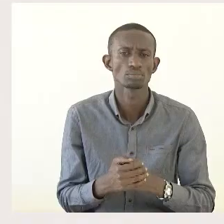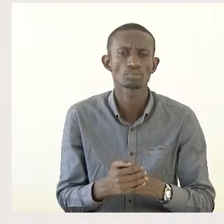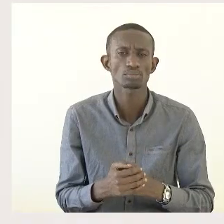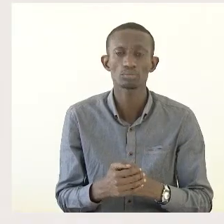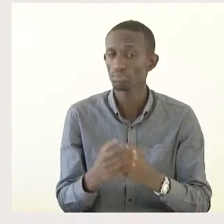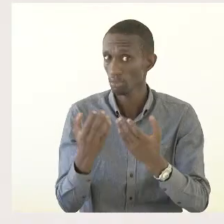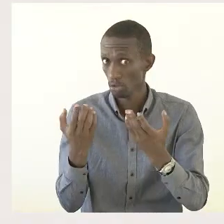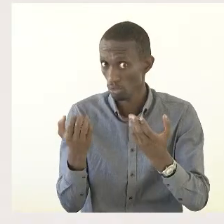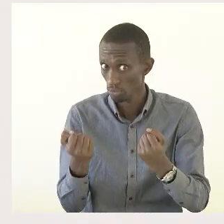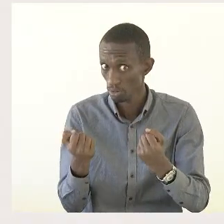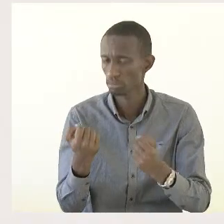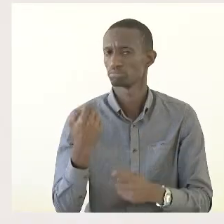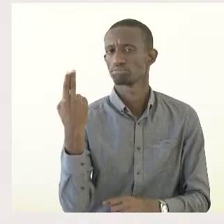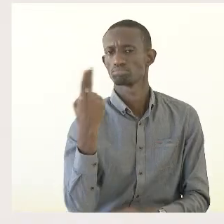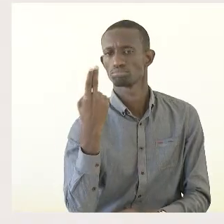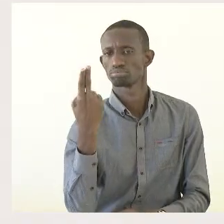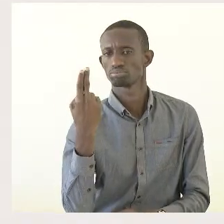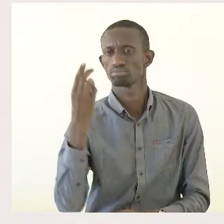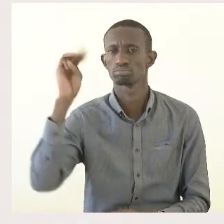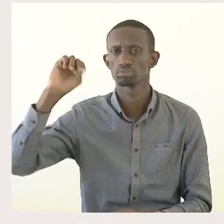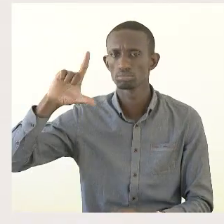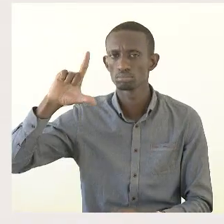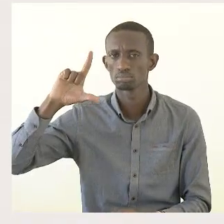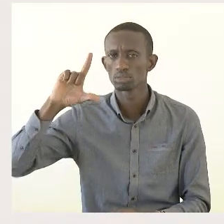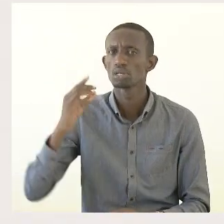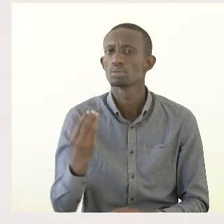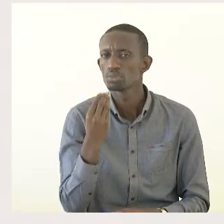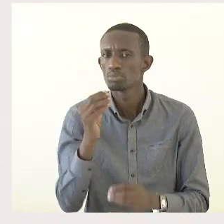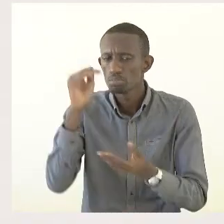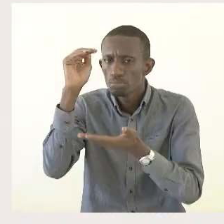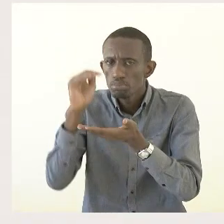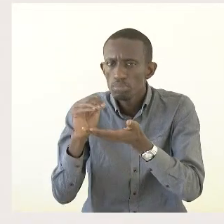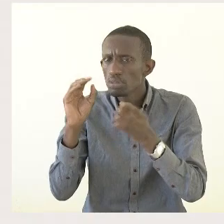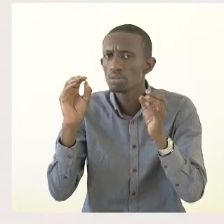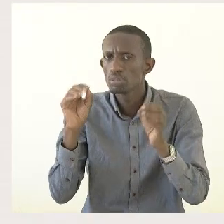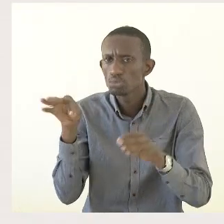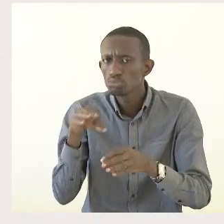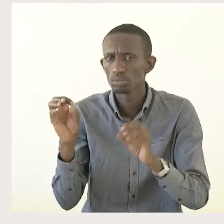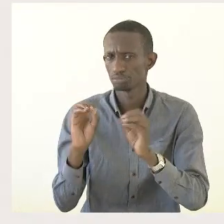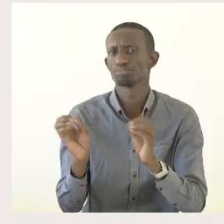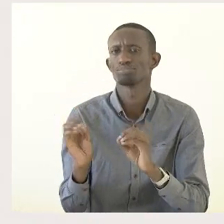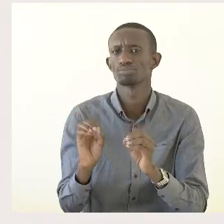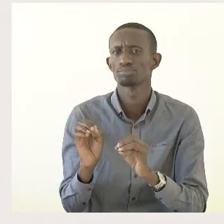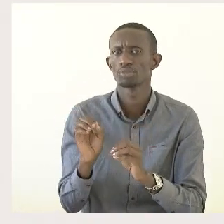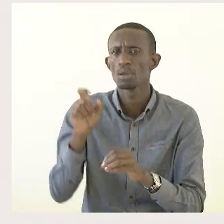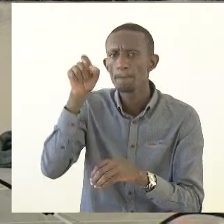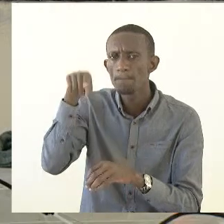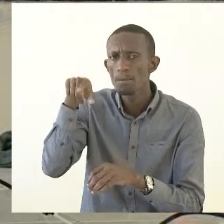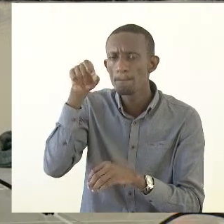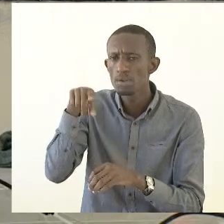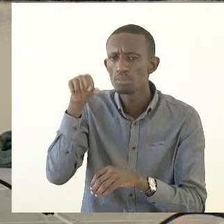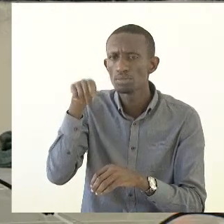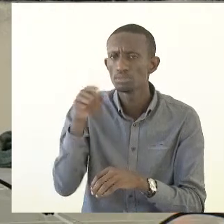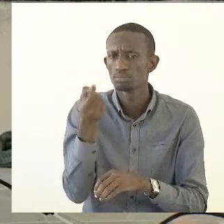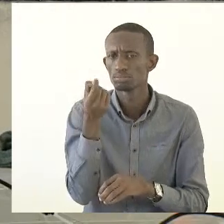of non-reducing sugars or sucrose in a solution, in a test tube. You add a few drops. We add a few